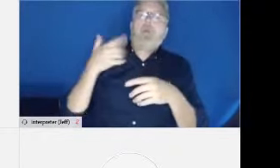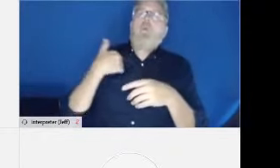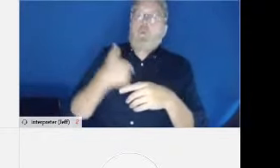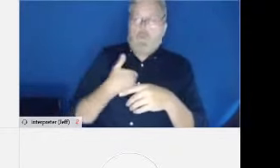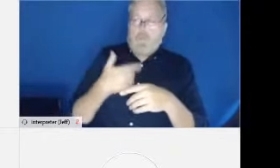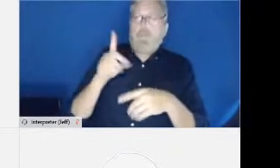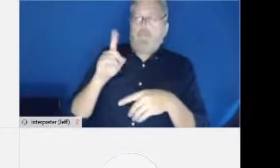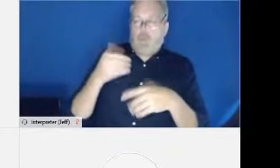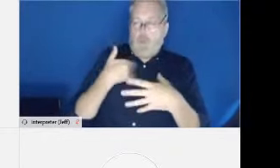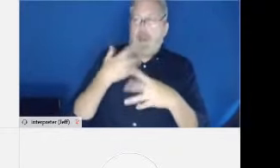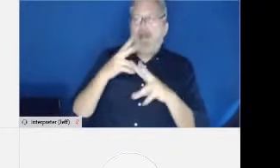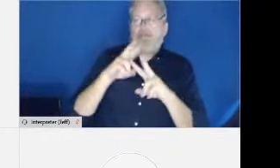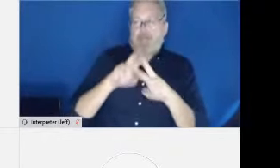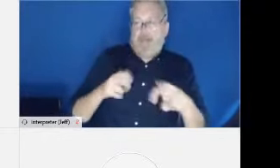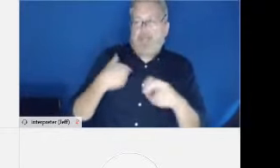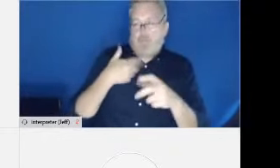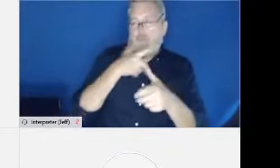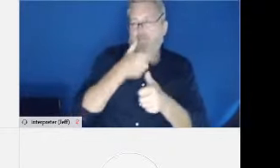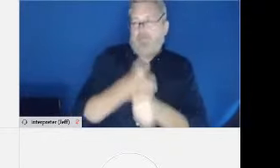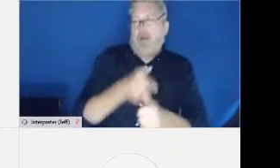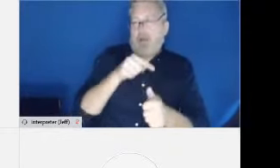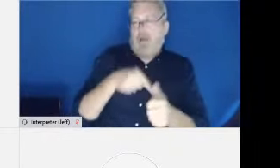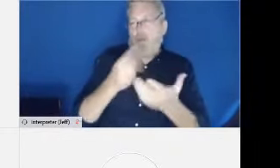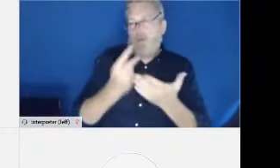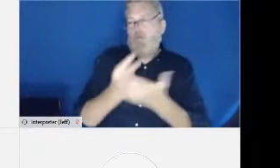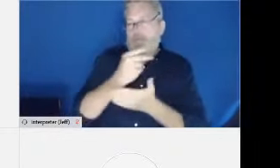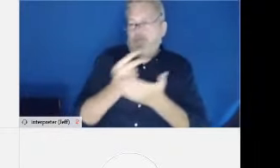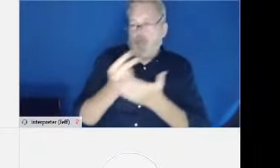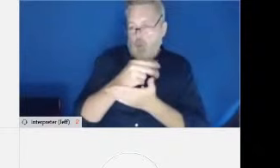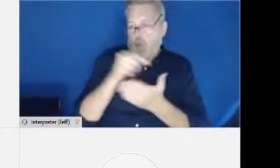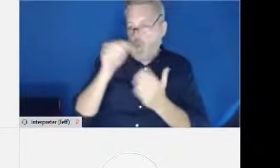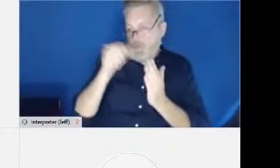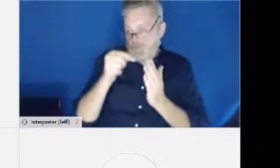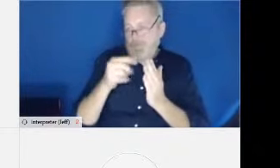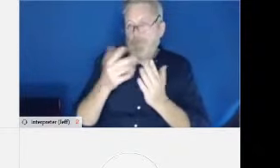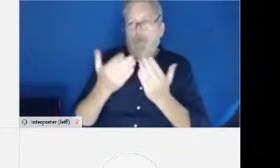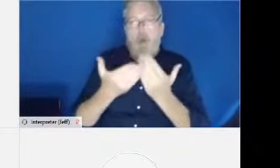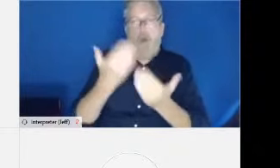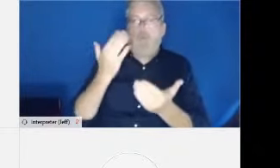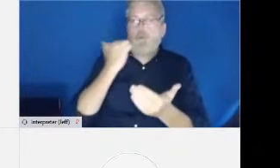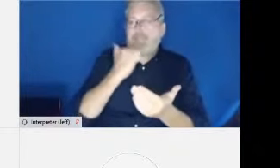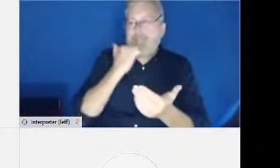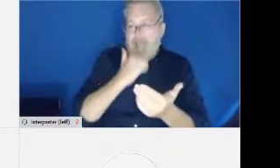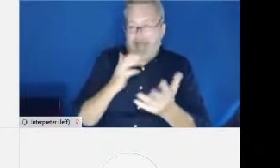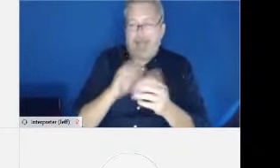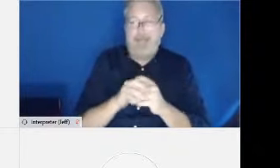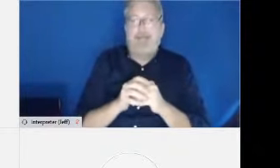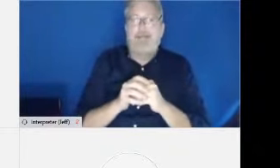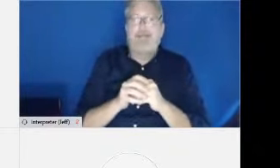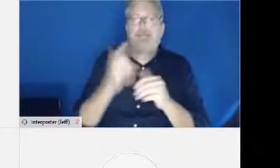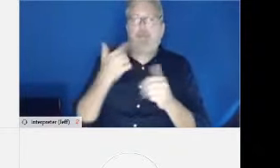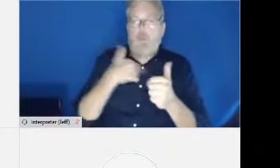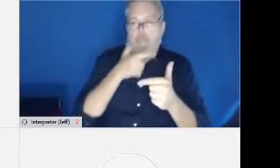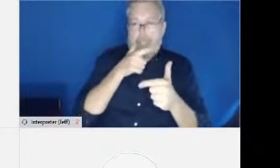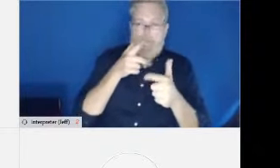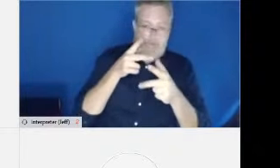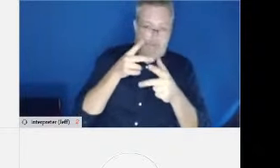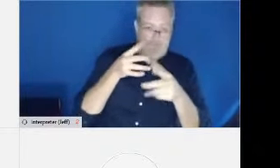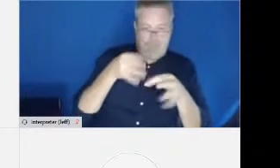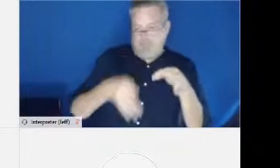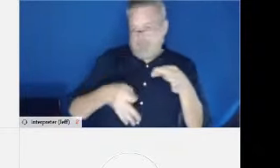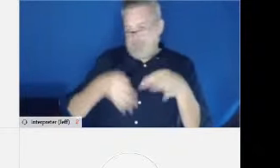analysis that we are looking at and doing a review of on almost daily basis so that we can